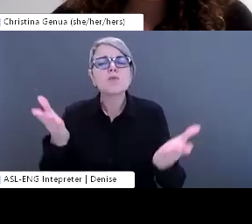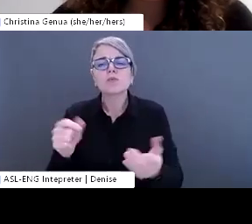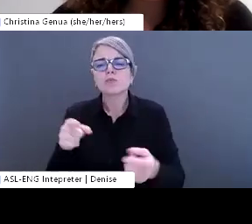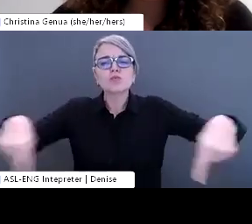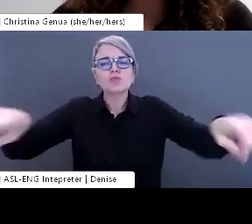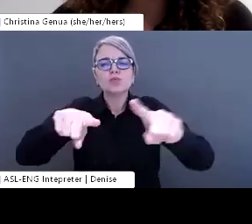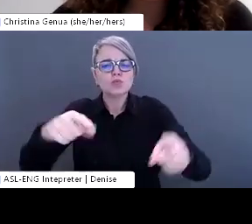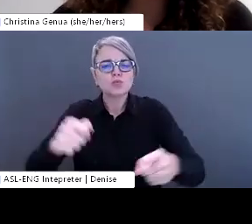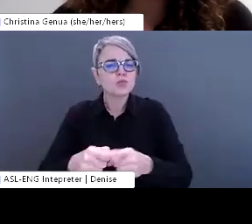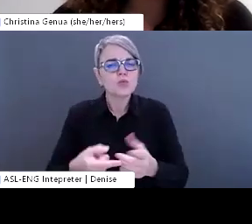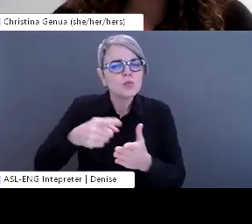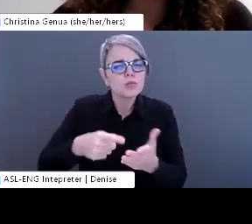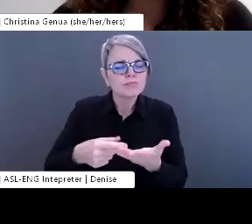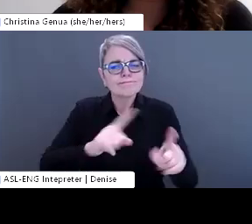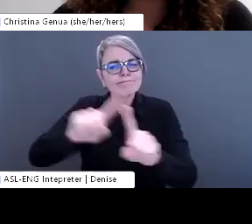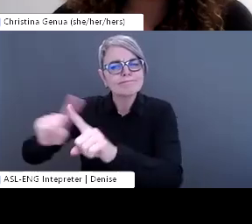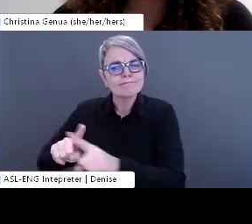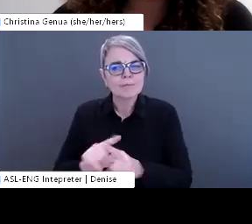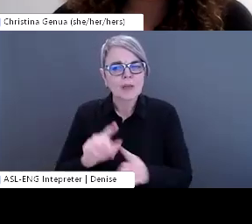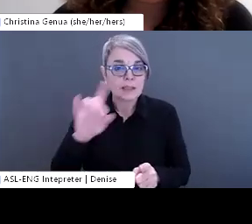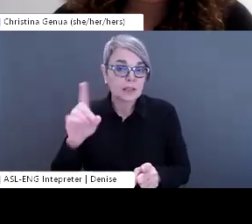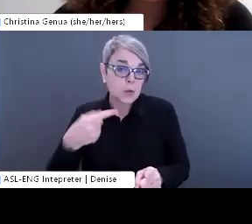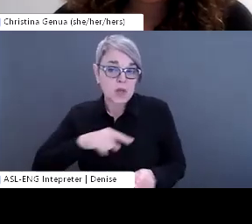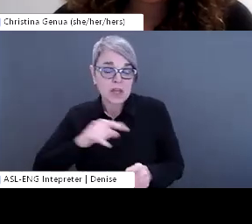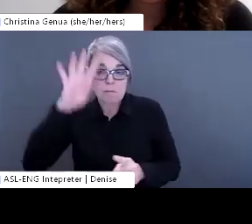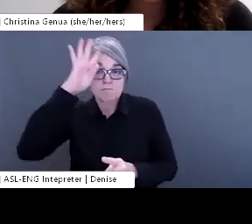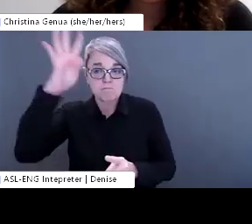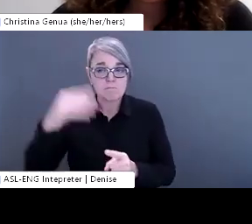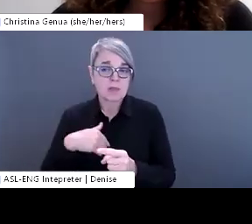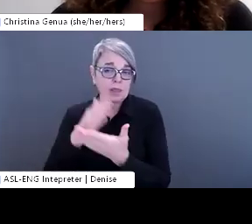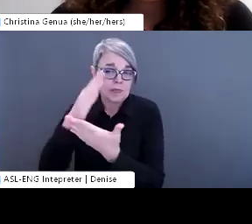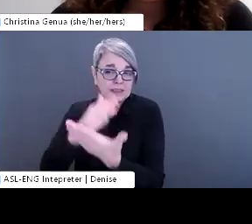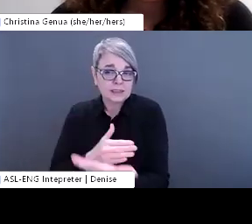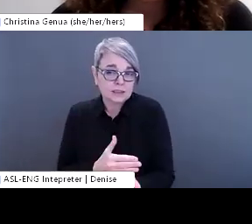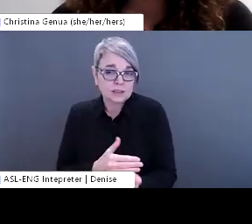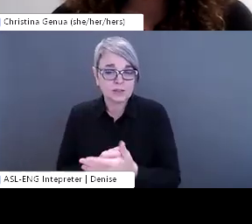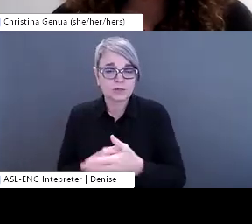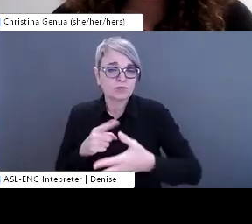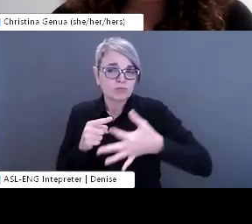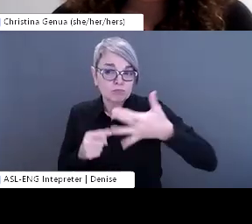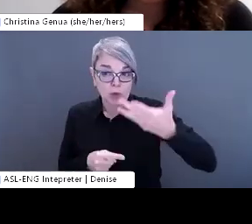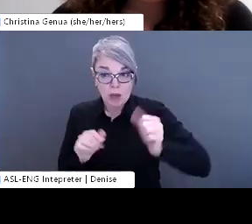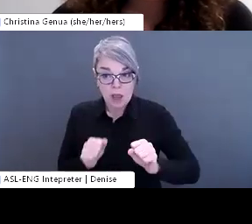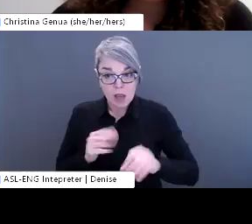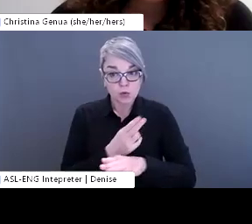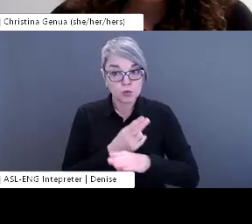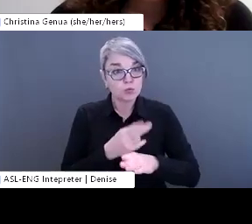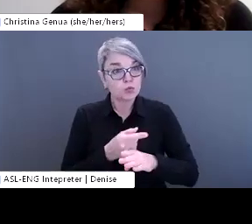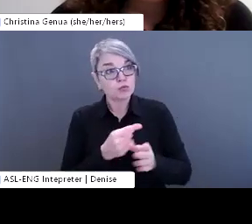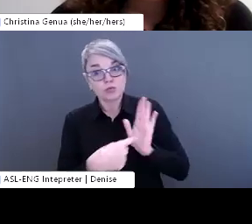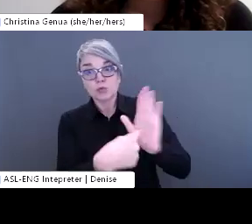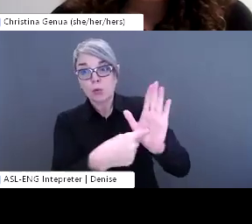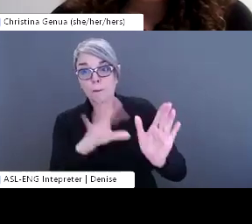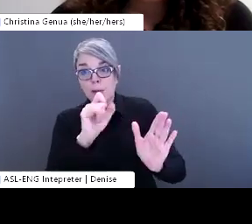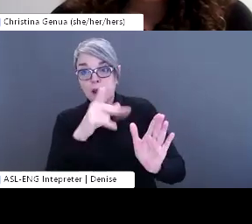and then could these kinds of ID be used to cash a check at a bank? So when we talk specifically about